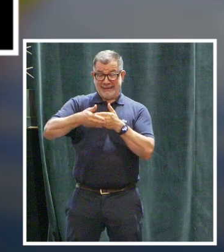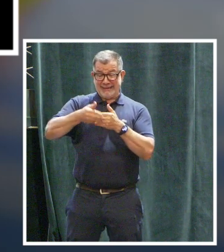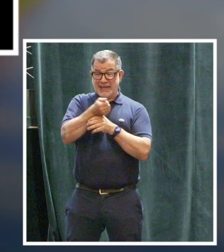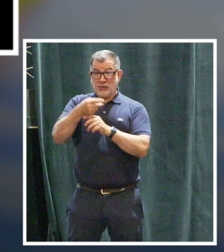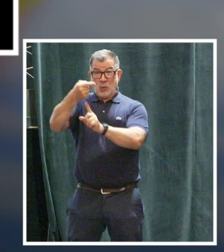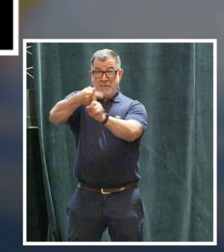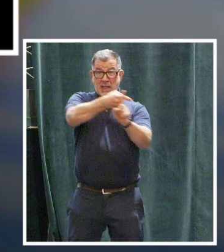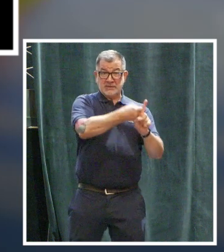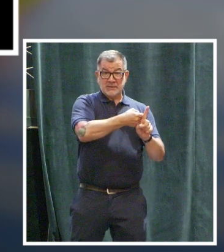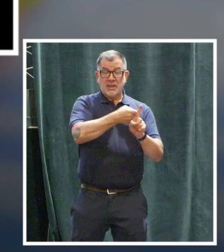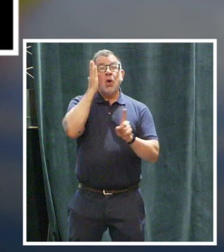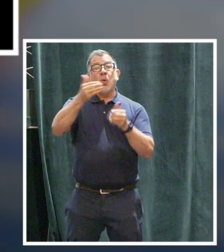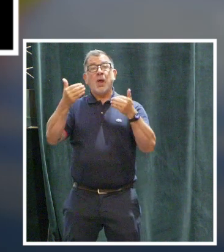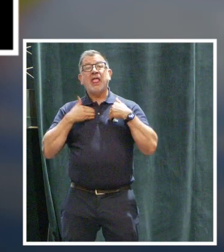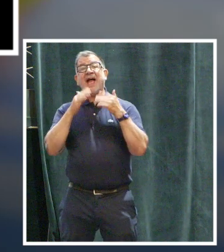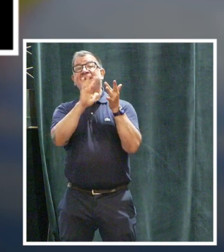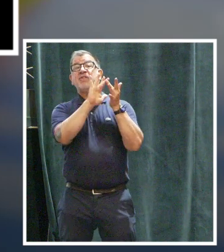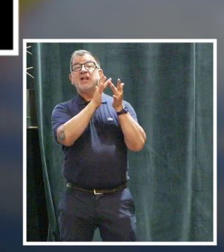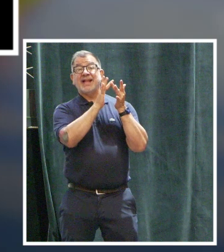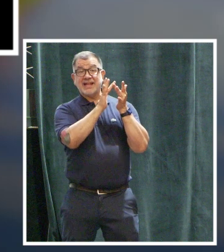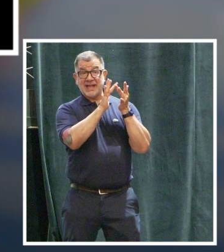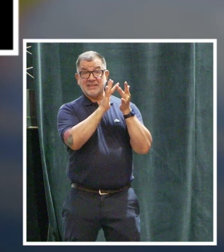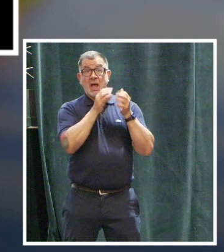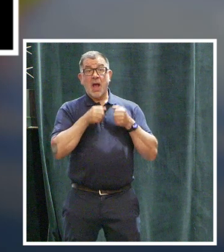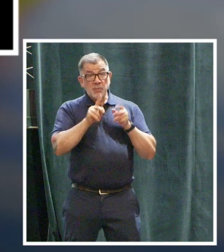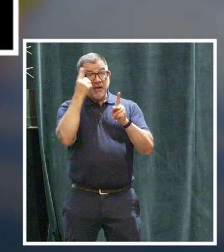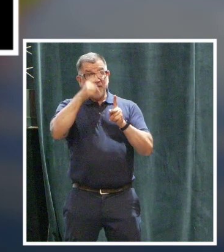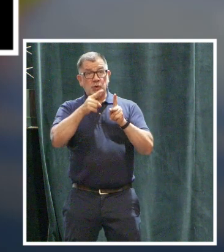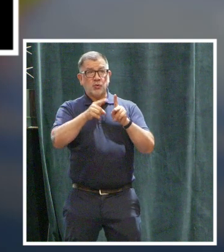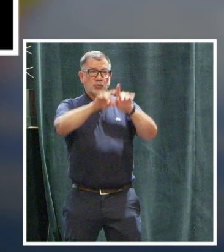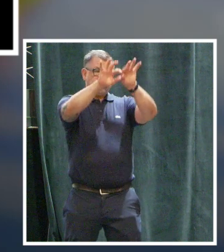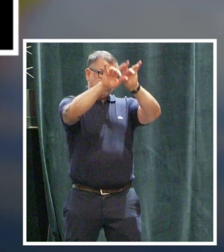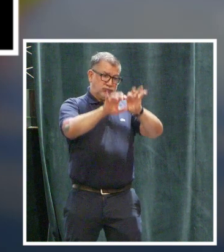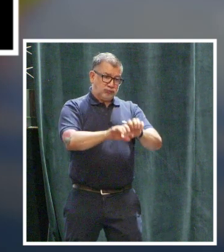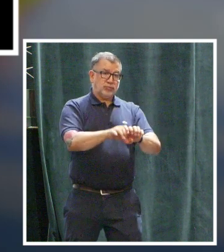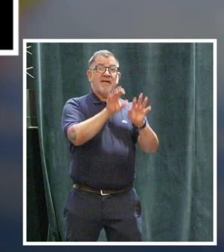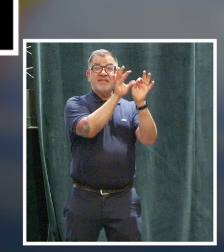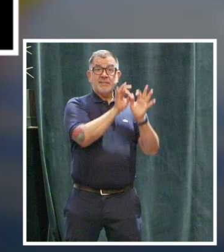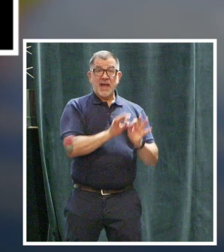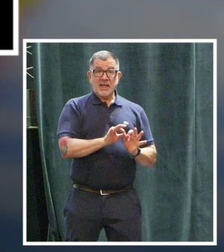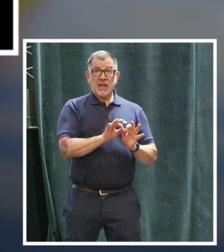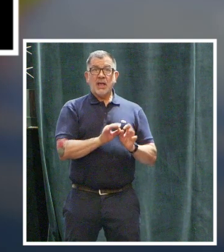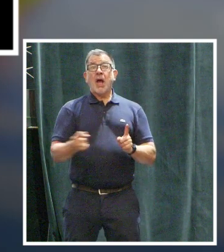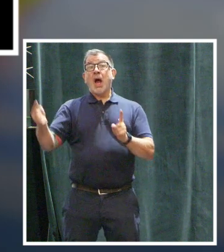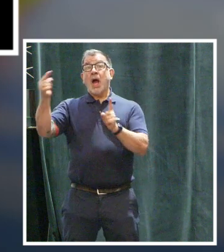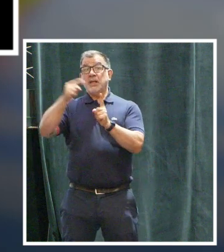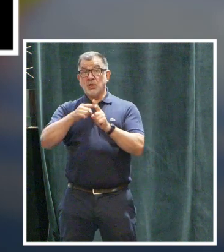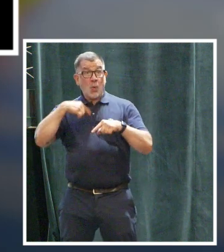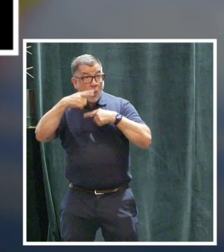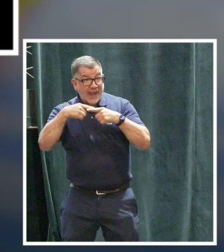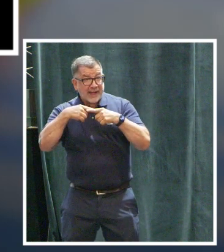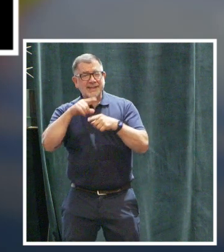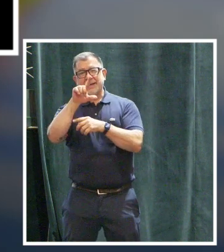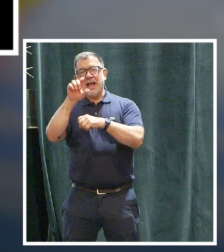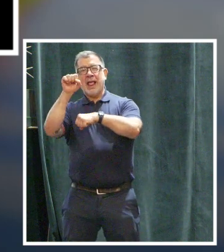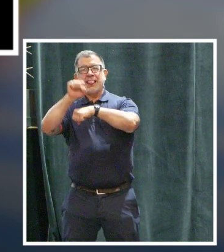will be an online opportunity for you to continue to weigh in with ideas on this up until Labor Day.